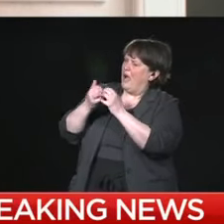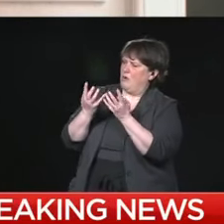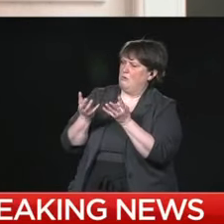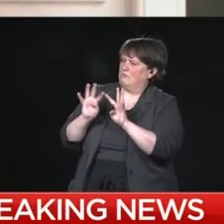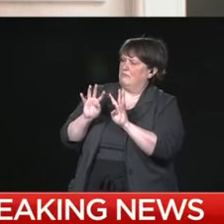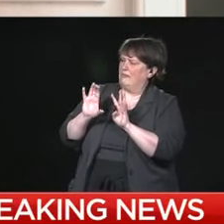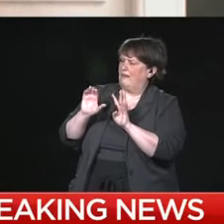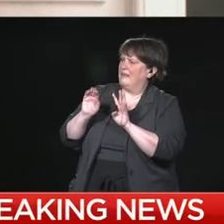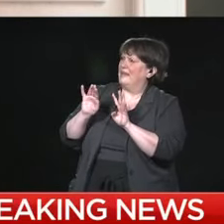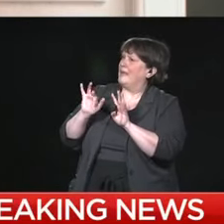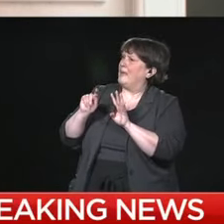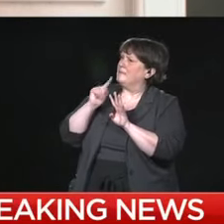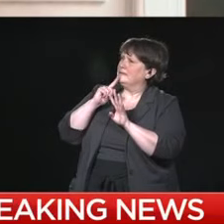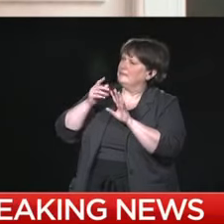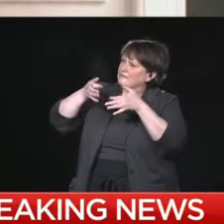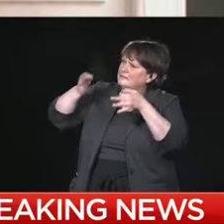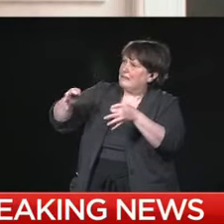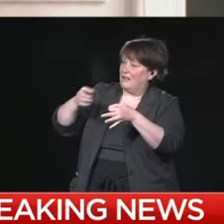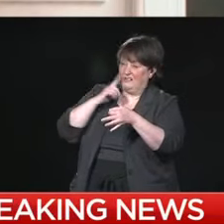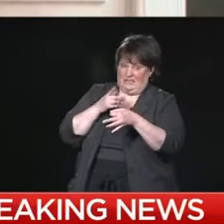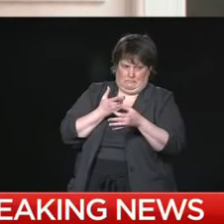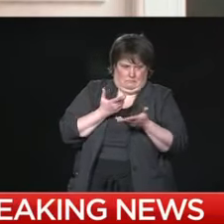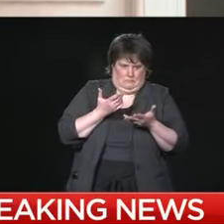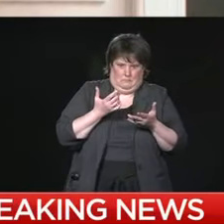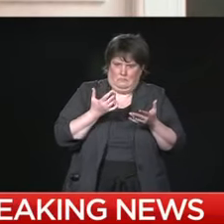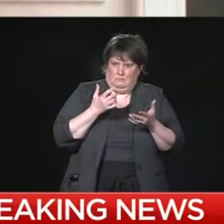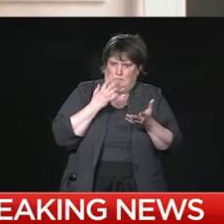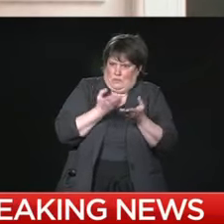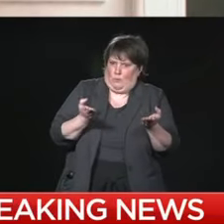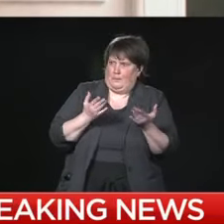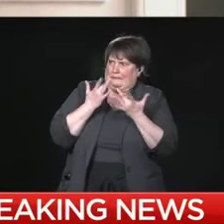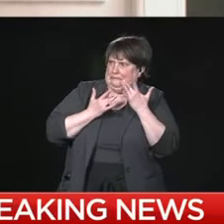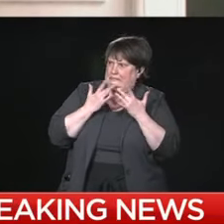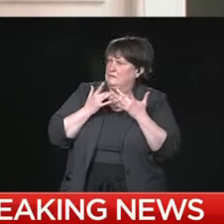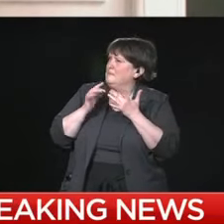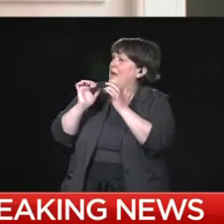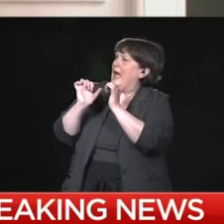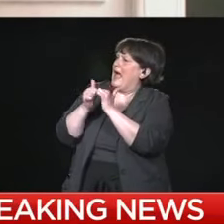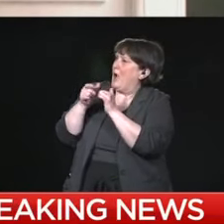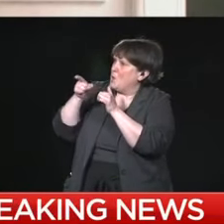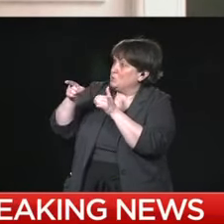you decide how these scarce medical resources will be allocated in